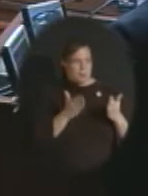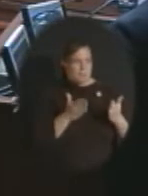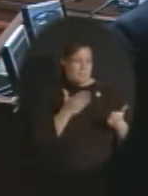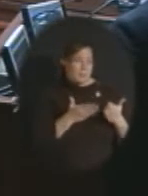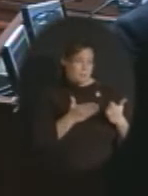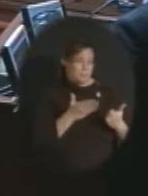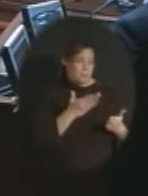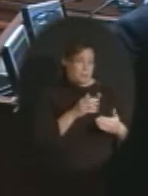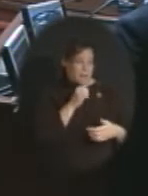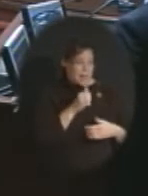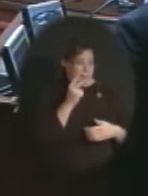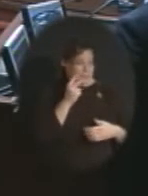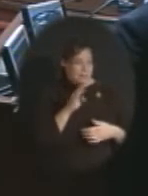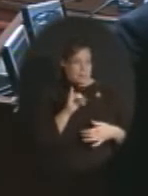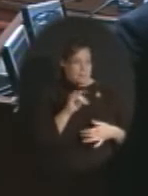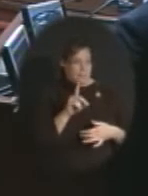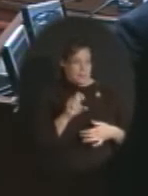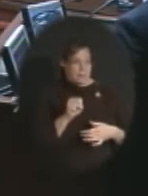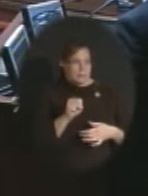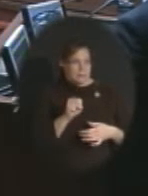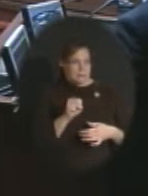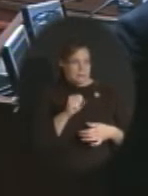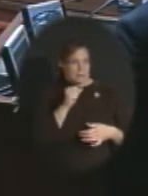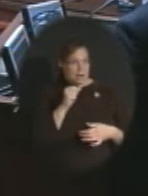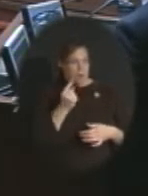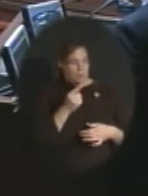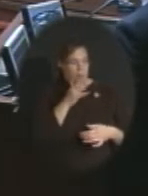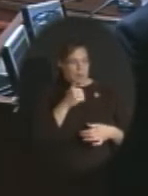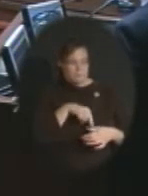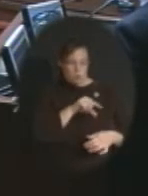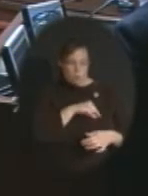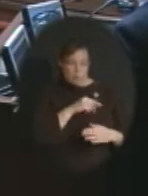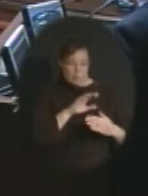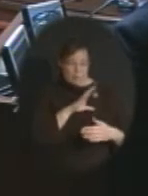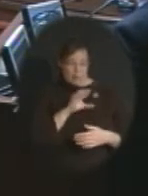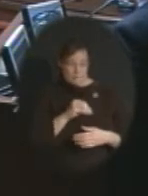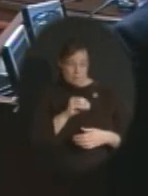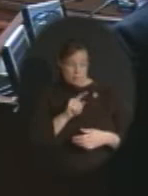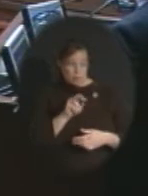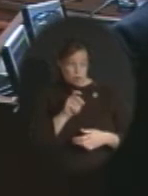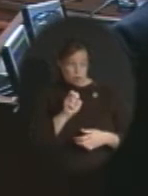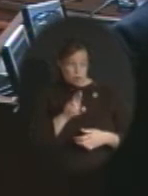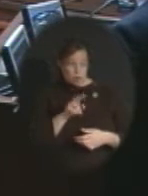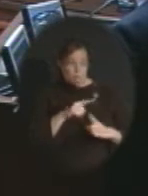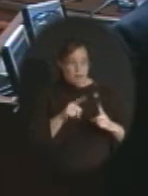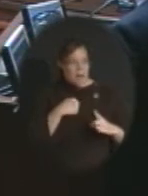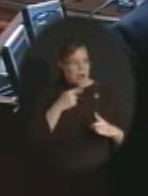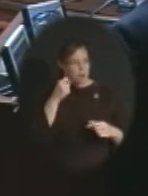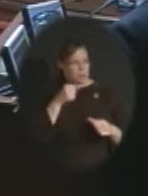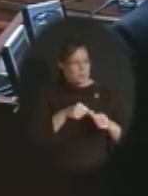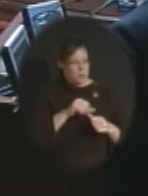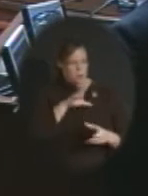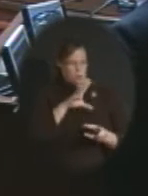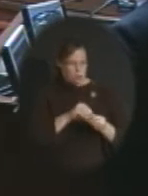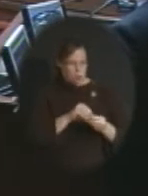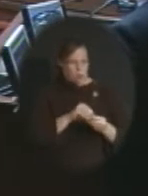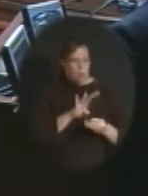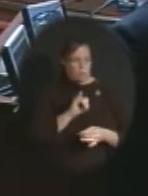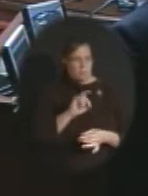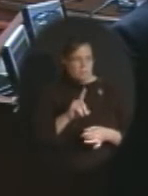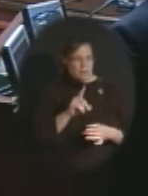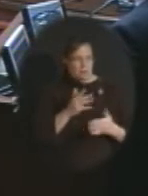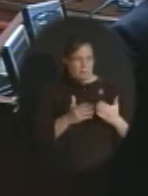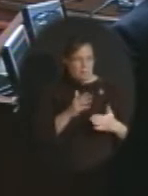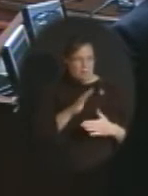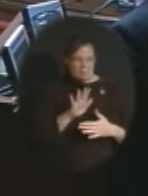not have seen the bids and everything. And not only are we getting a quality company like Turner, but if I remember right, the total bid for all 3 packages they're going to do was